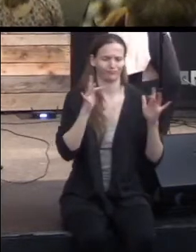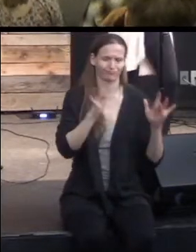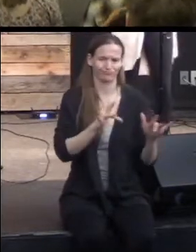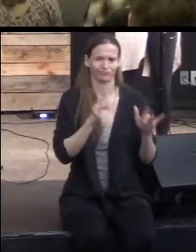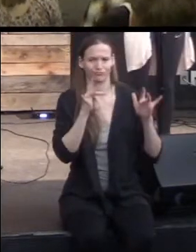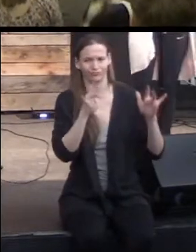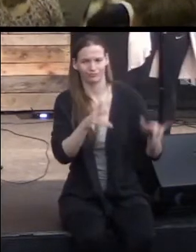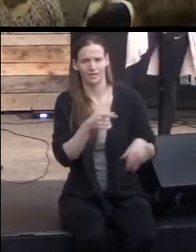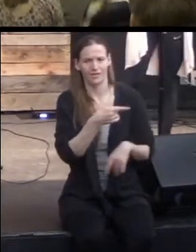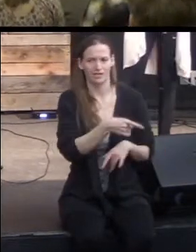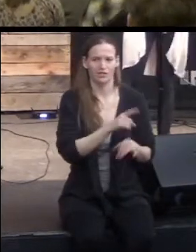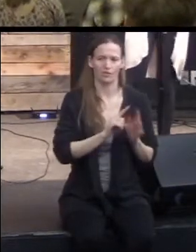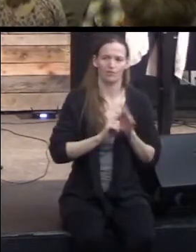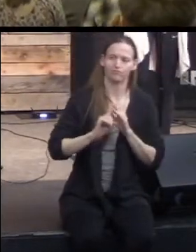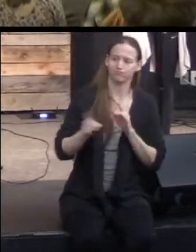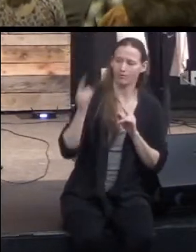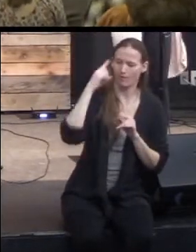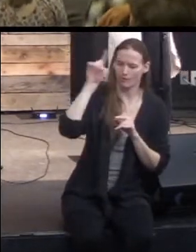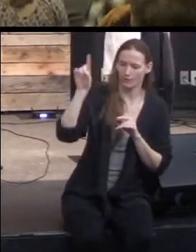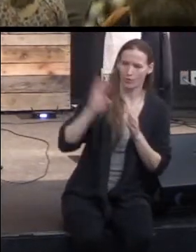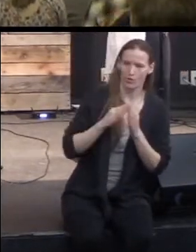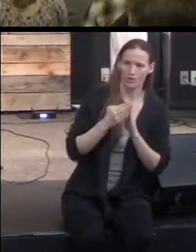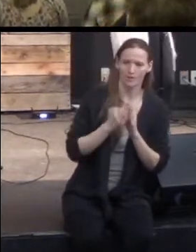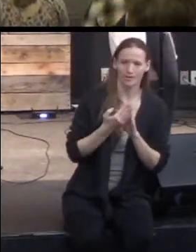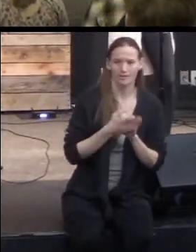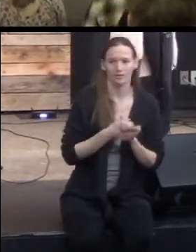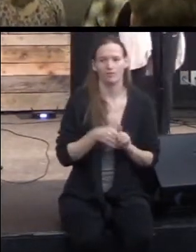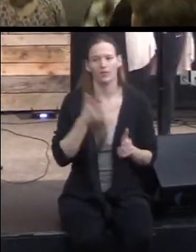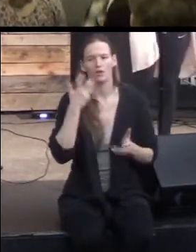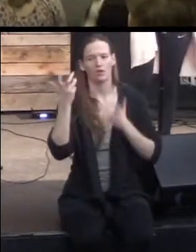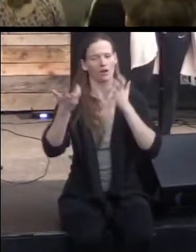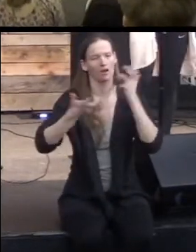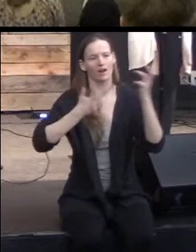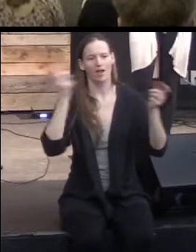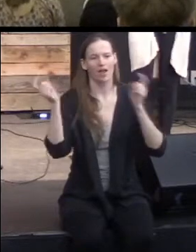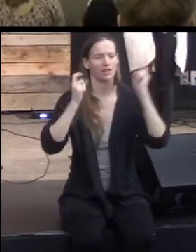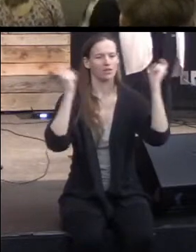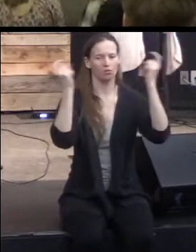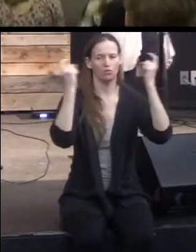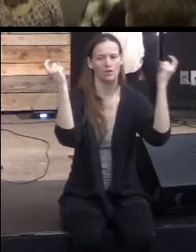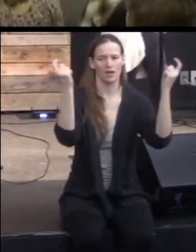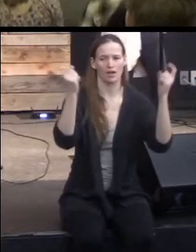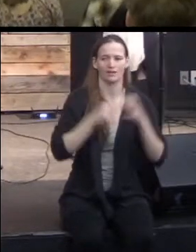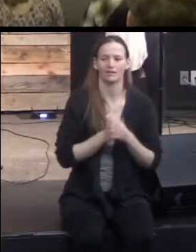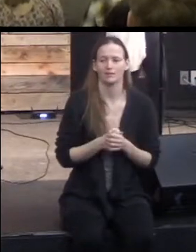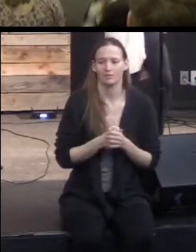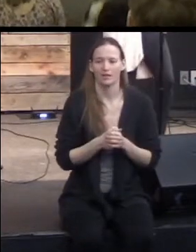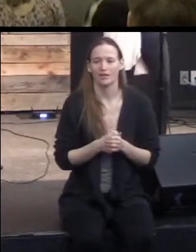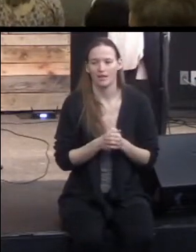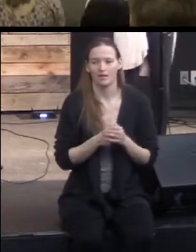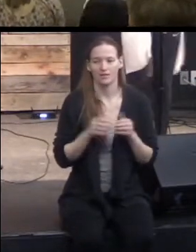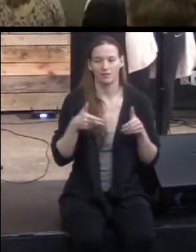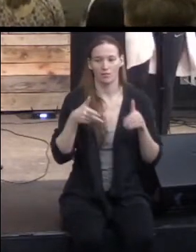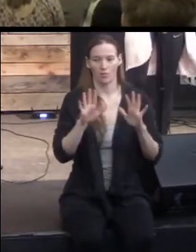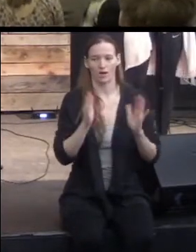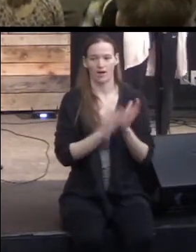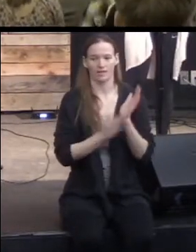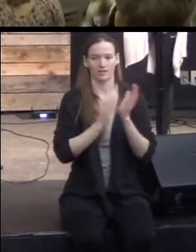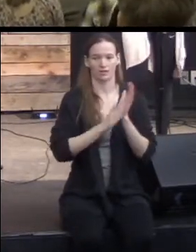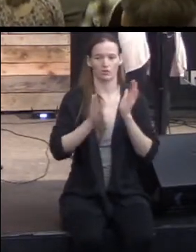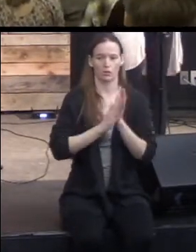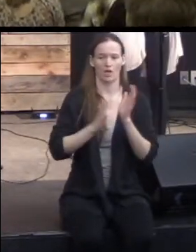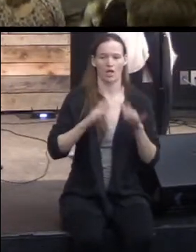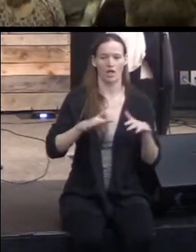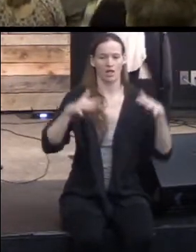water. She ran. He gave her water. She did. He gave her water. Crying, glory. He gave her water. Hallelujah. He gave her water. I'm gonna let he His